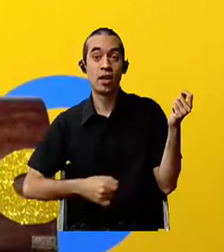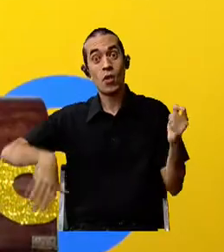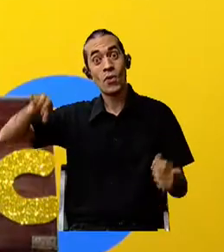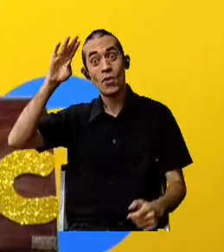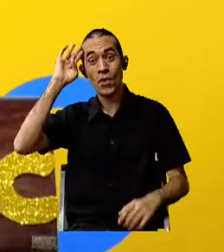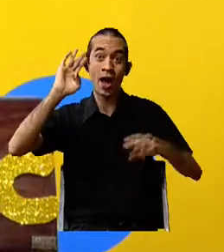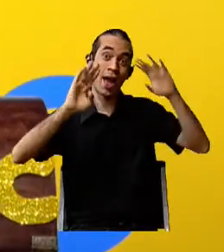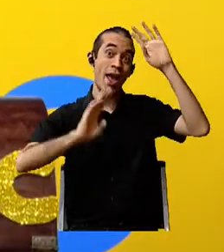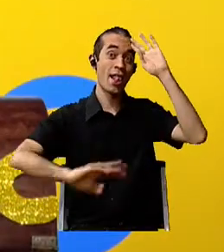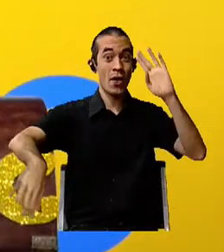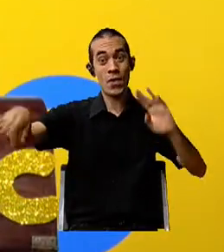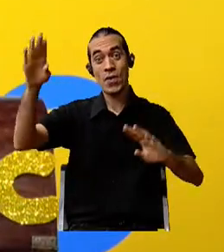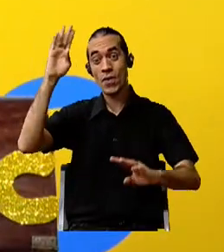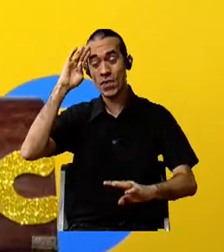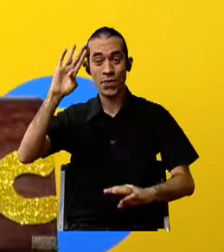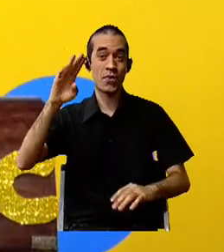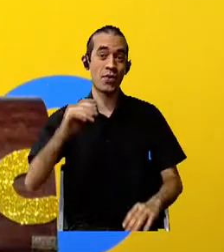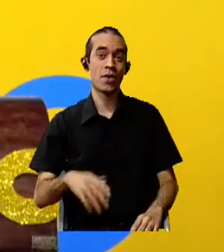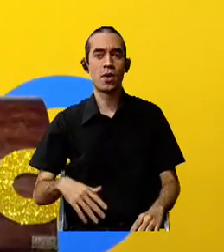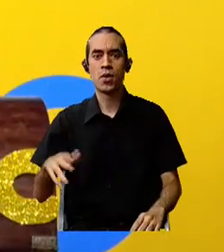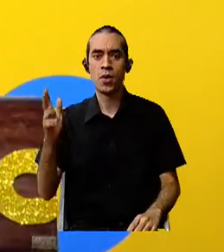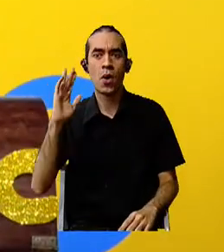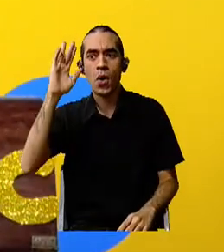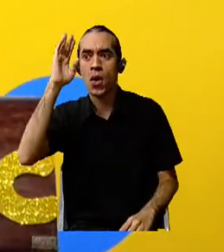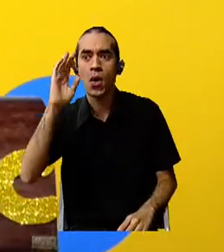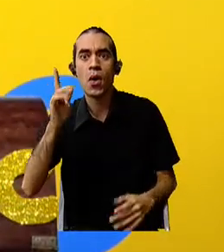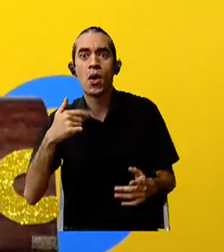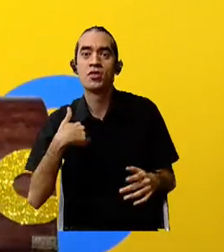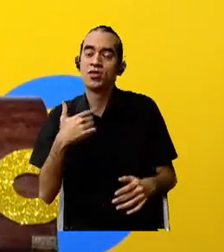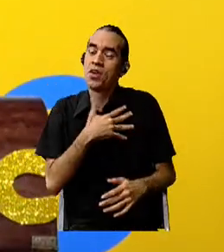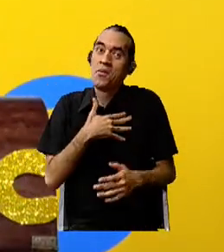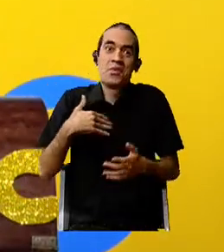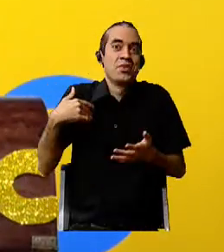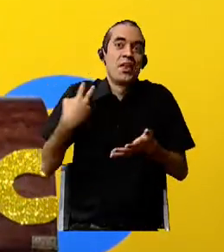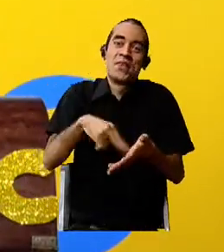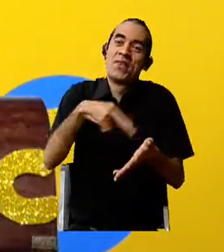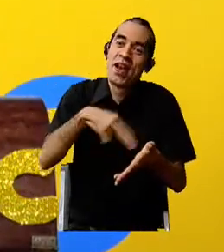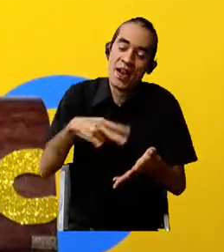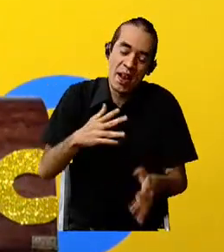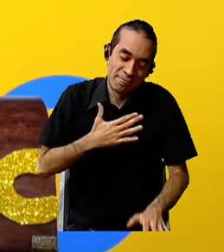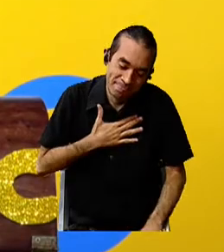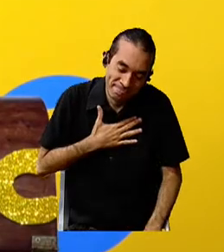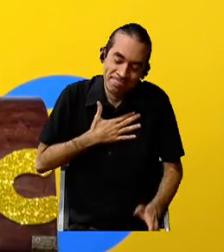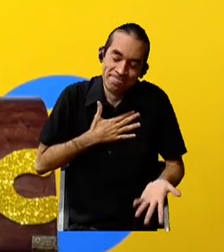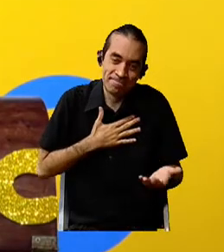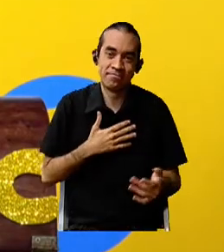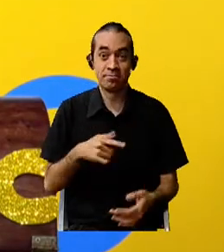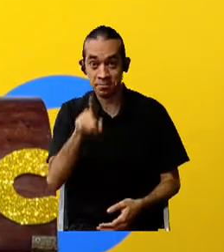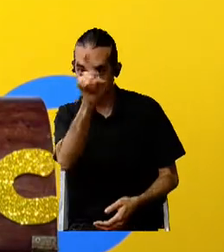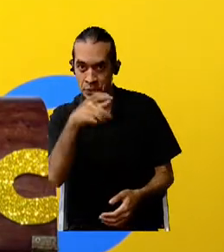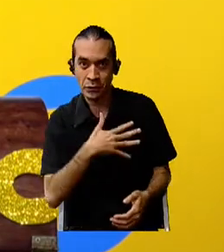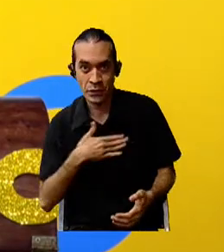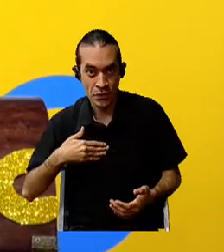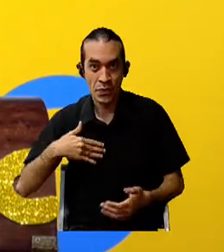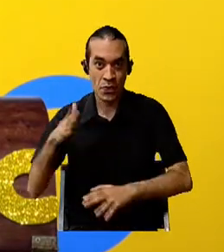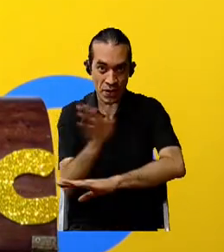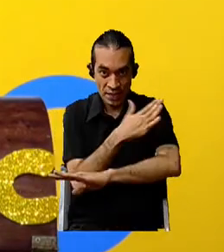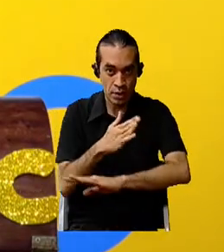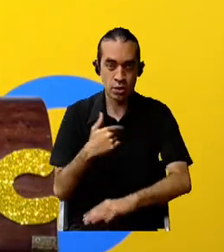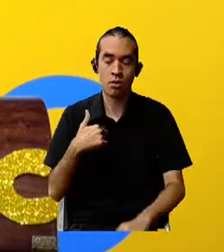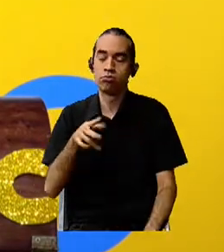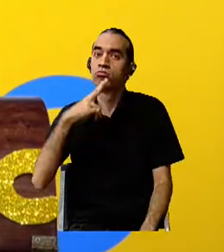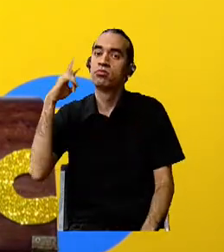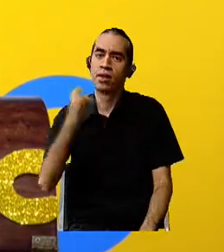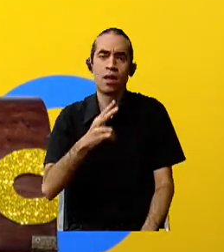Wonderful. Hello, hello. Oh, I'm sorry. I like to dance. My bad. Did you like the song? Well, I really